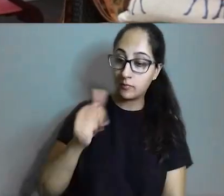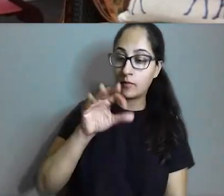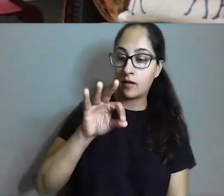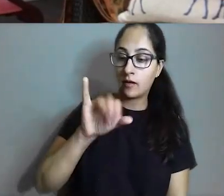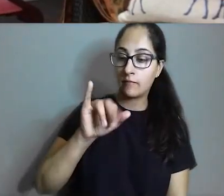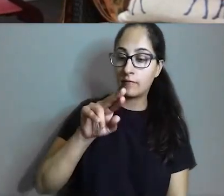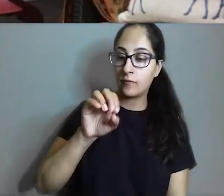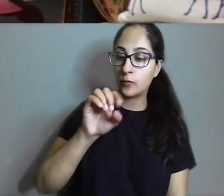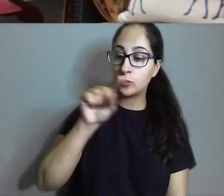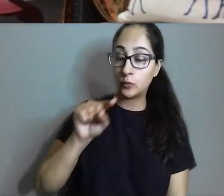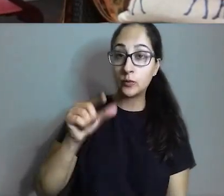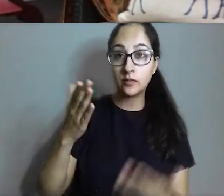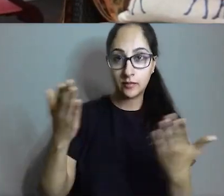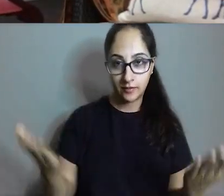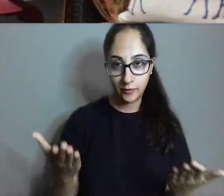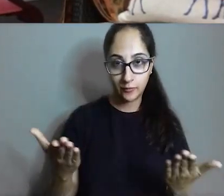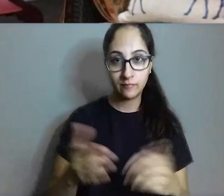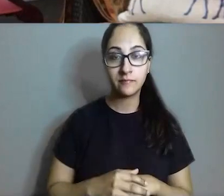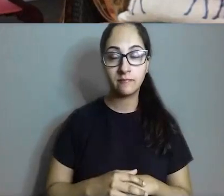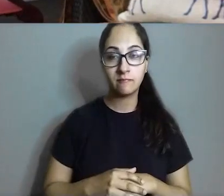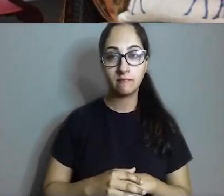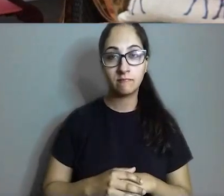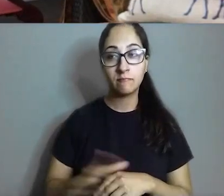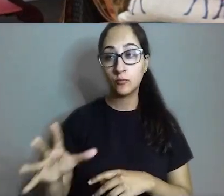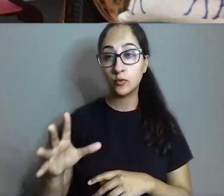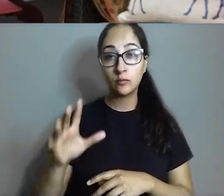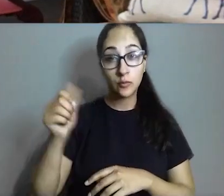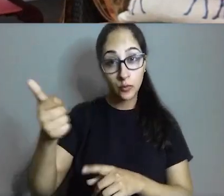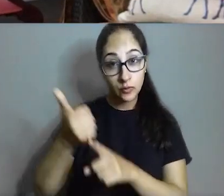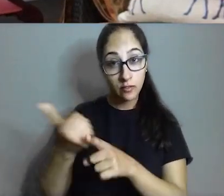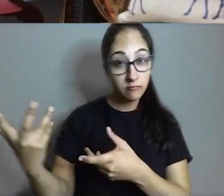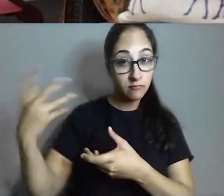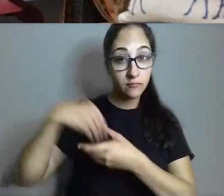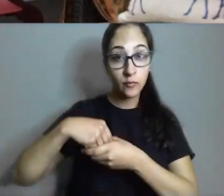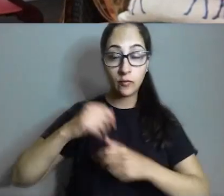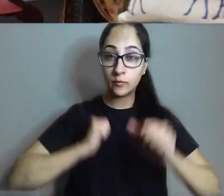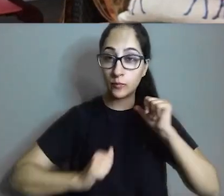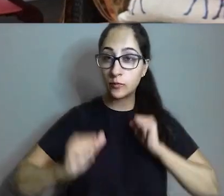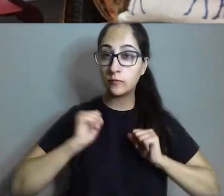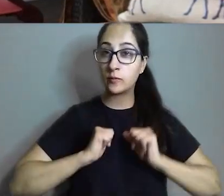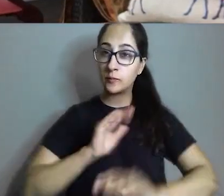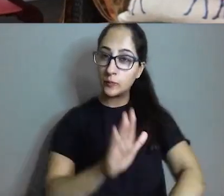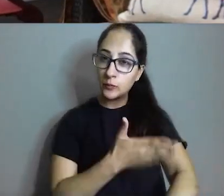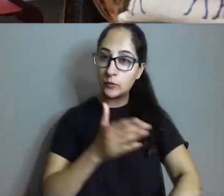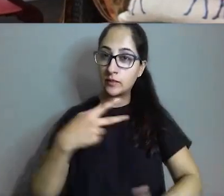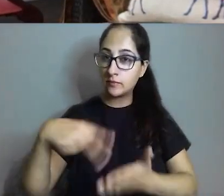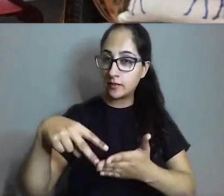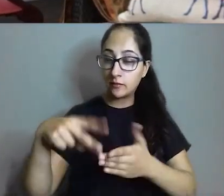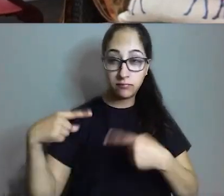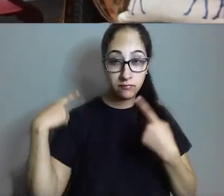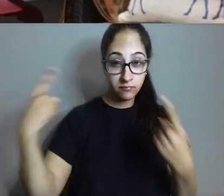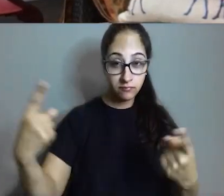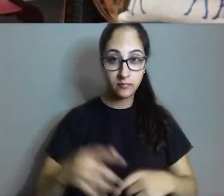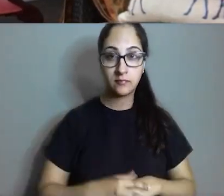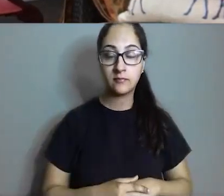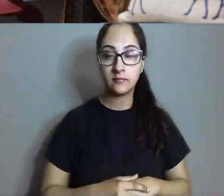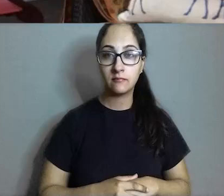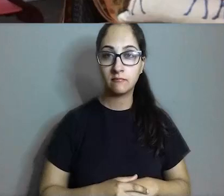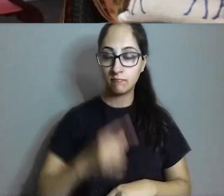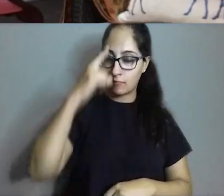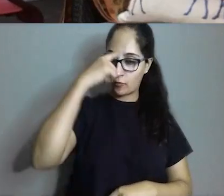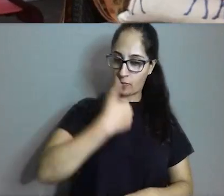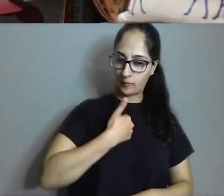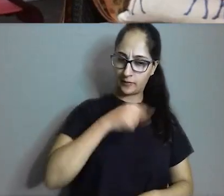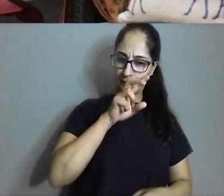Fairouz Nishanova. Fairouz is a cultural development specialist with a lifelong love of the performing arts, dance, and